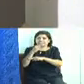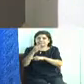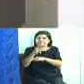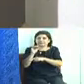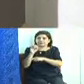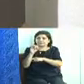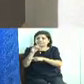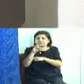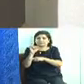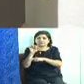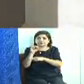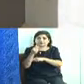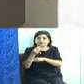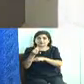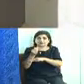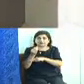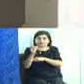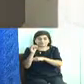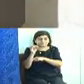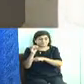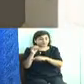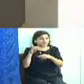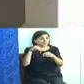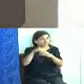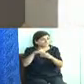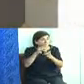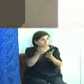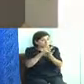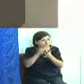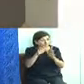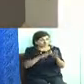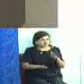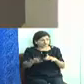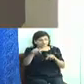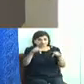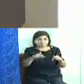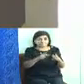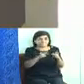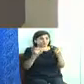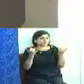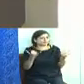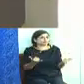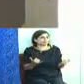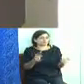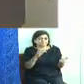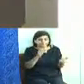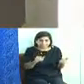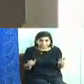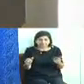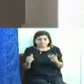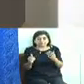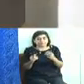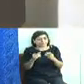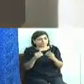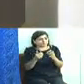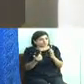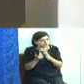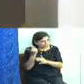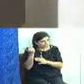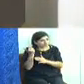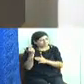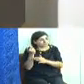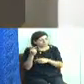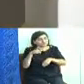ground of this place. And now it is time to sow new seeds that will